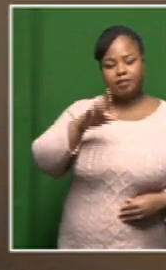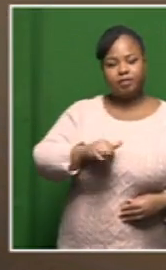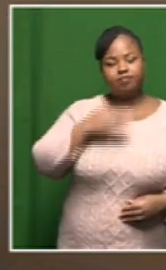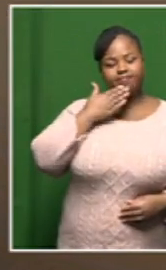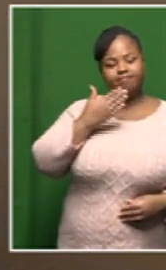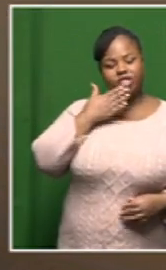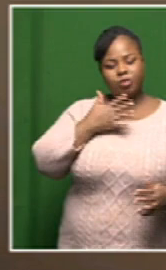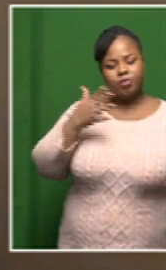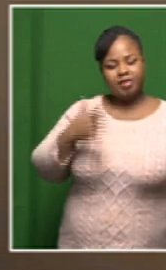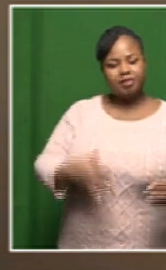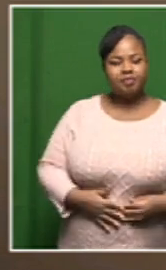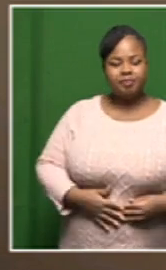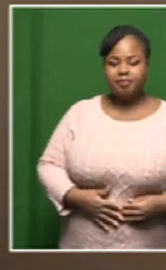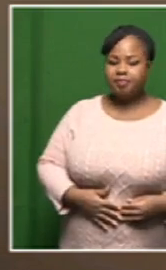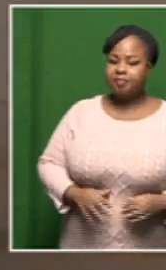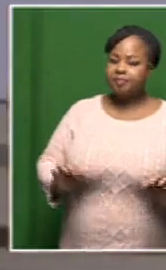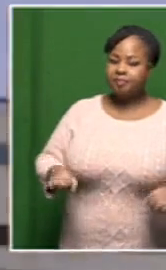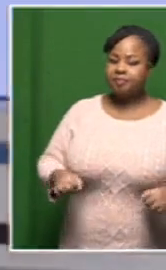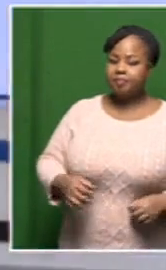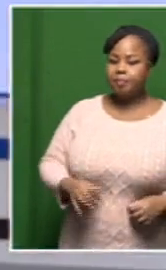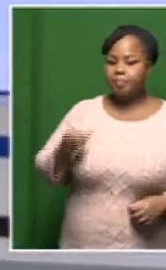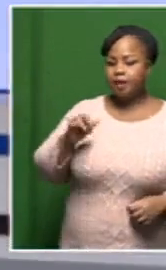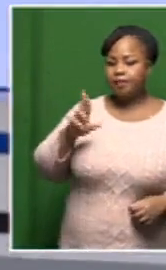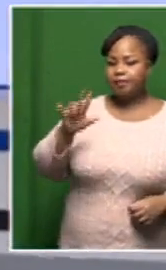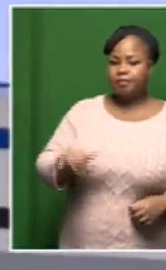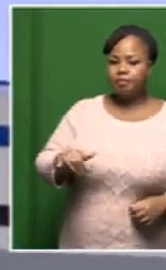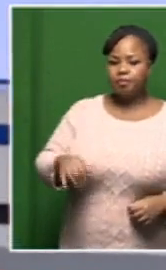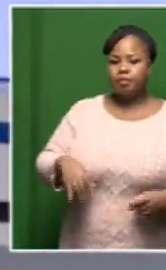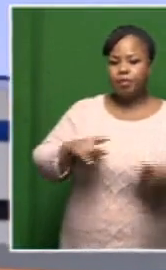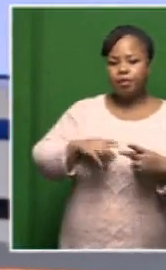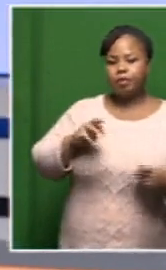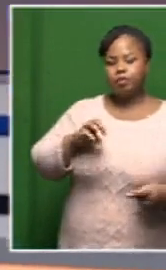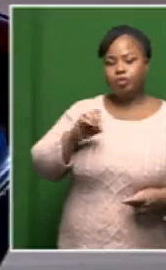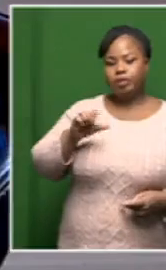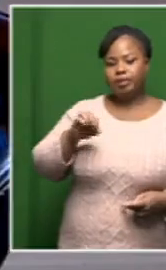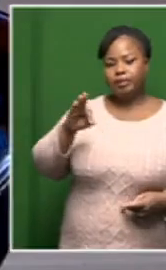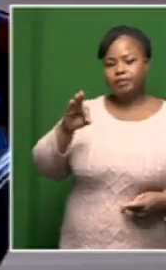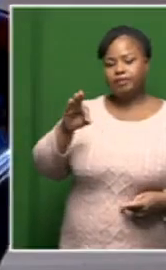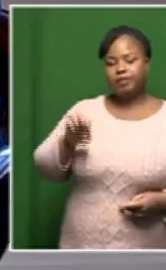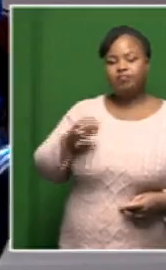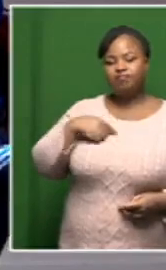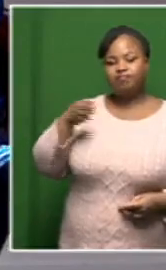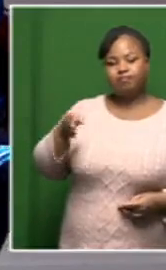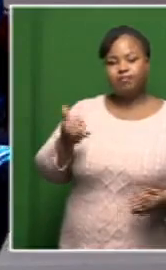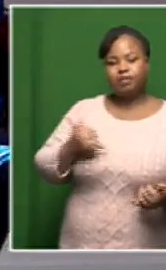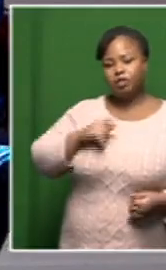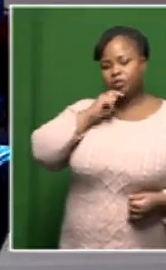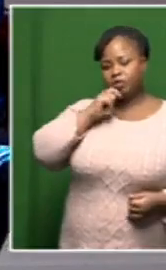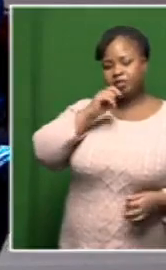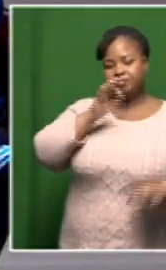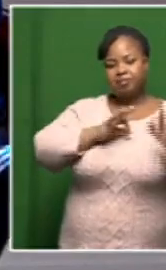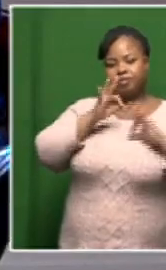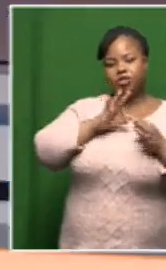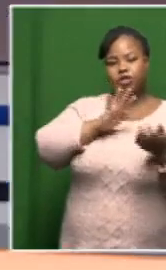much. Thank you for talking to us. All right, Ivy Rihlampfu and Molefe Thwala joined us this morning to speak about their